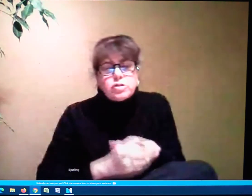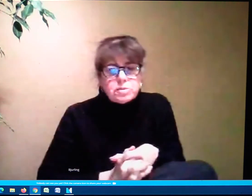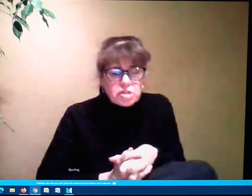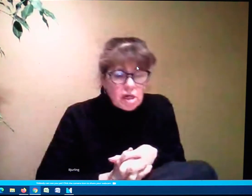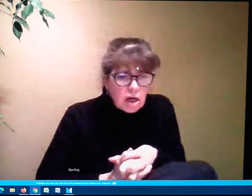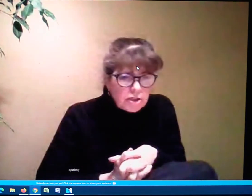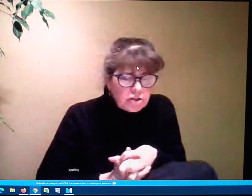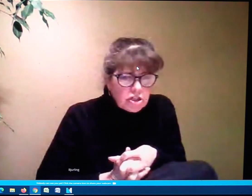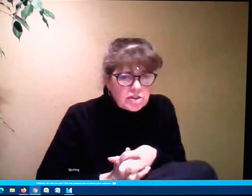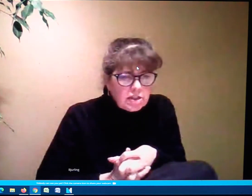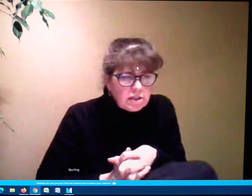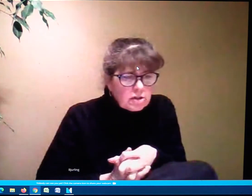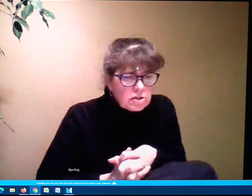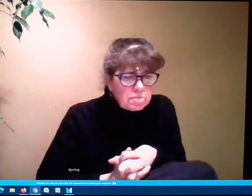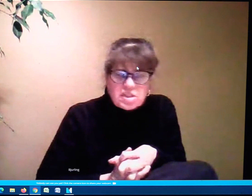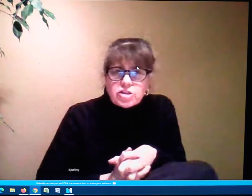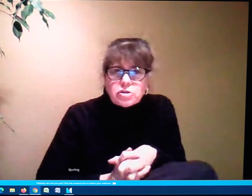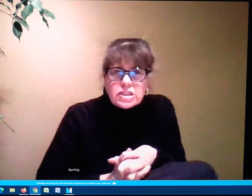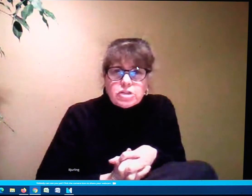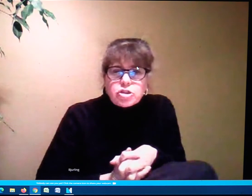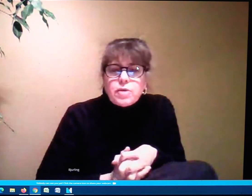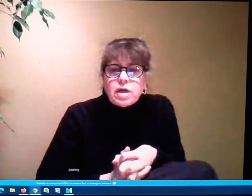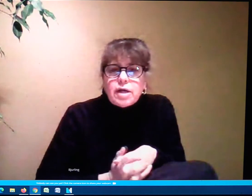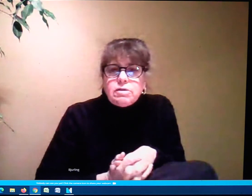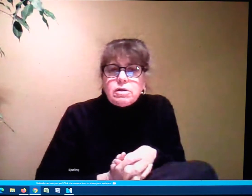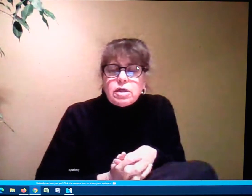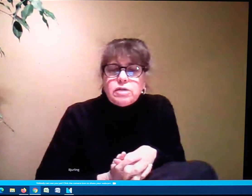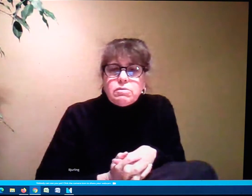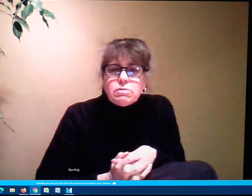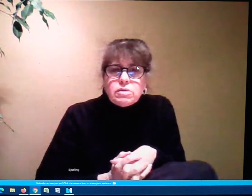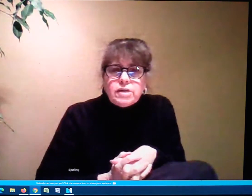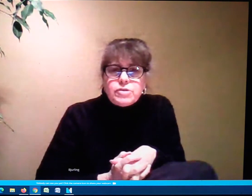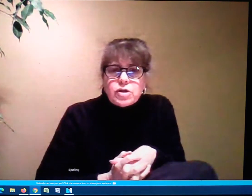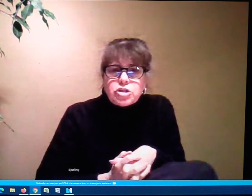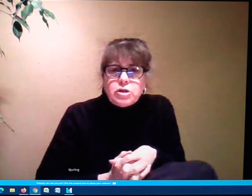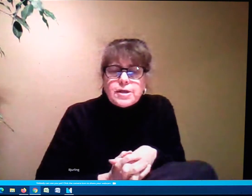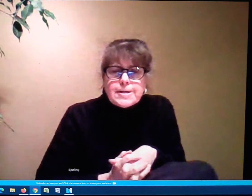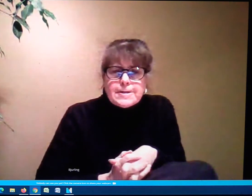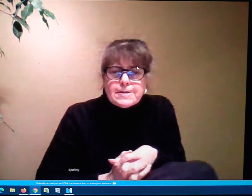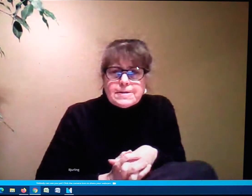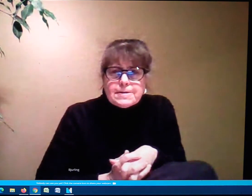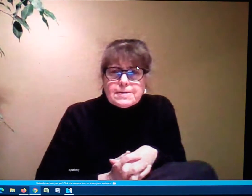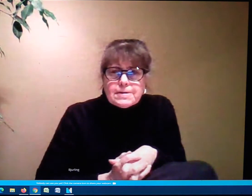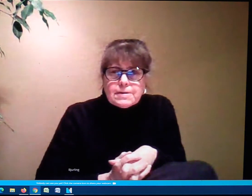sold to the consumers, are you suggesting that there's potential leakage going on in the infrastructure?